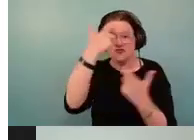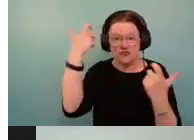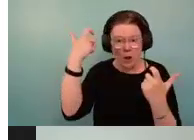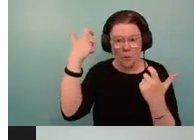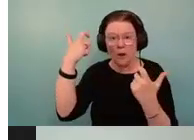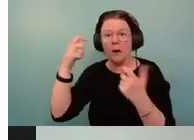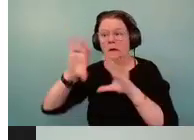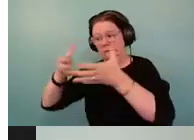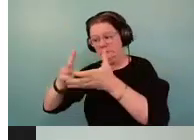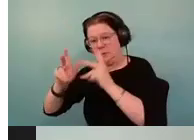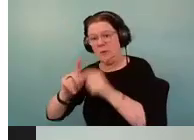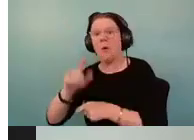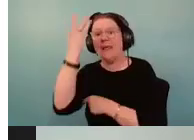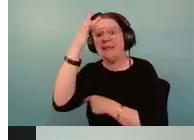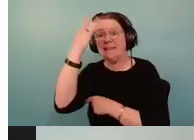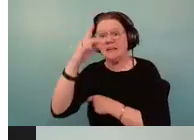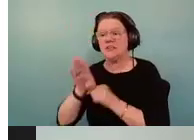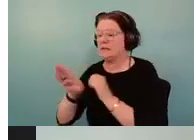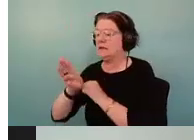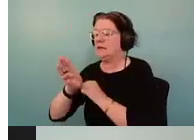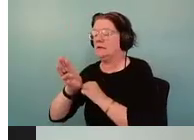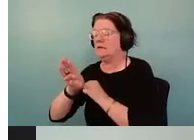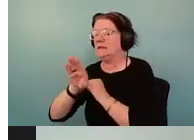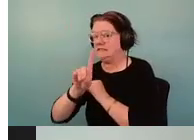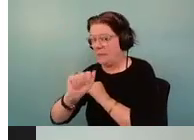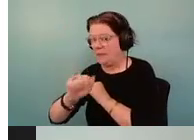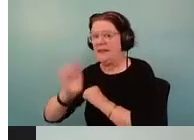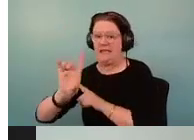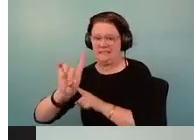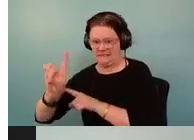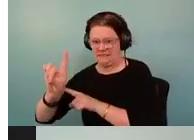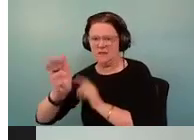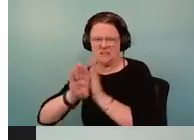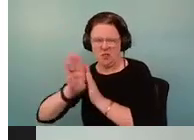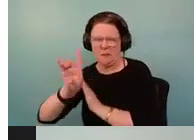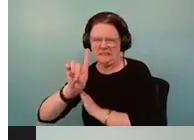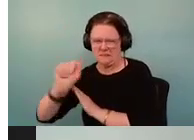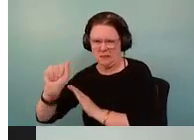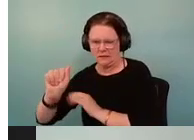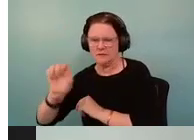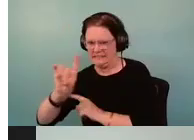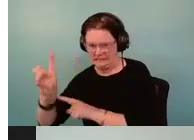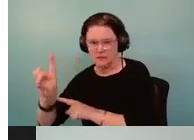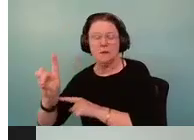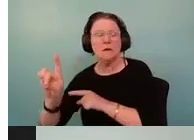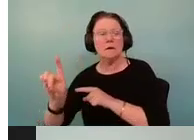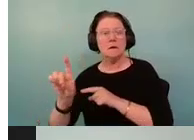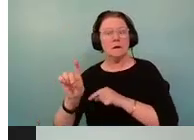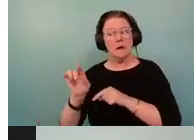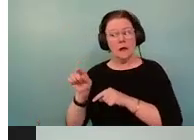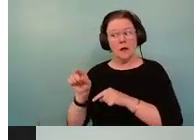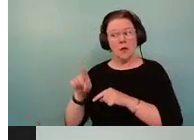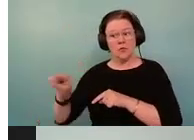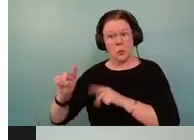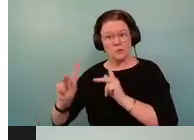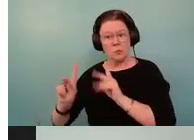individuals with intellectual and developmental disabilities and how that might be a little different and how that